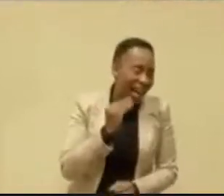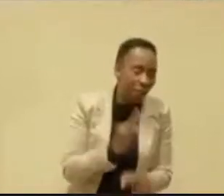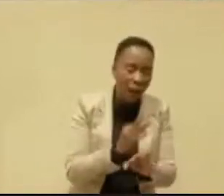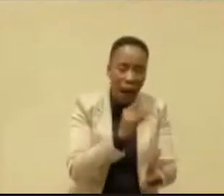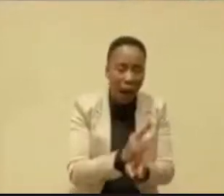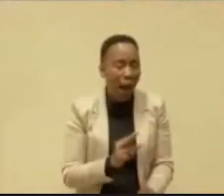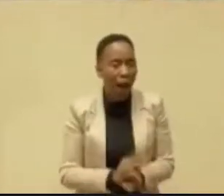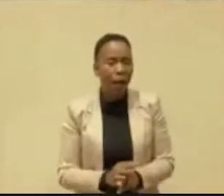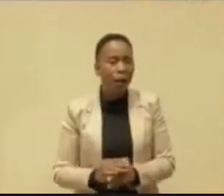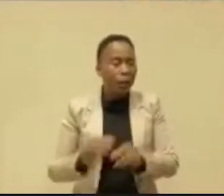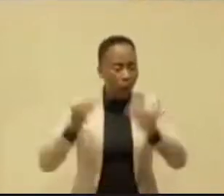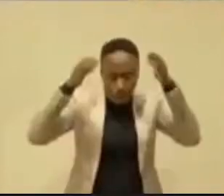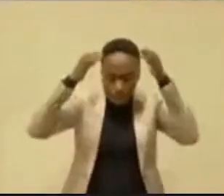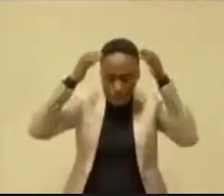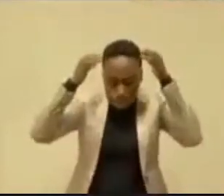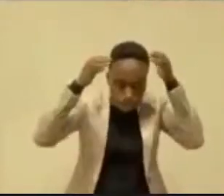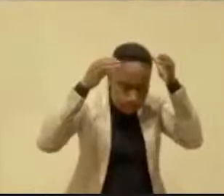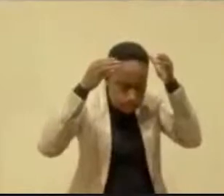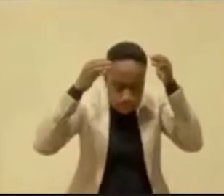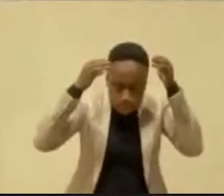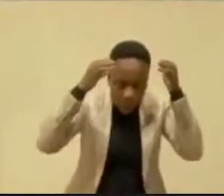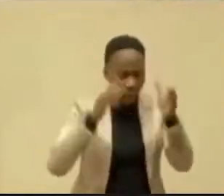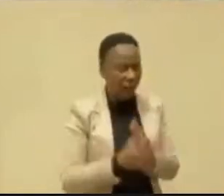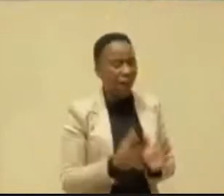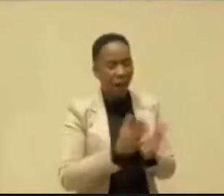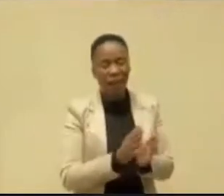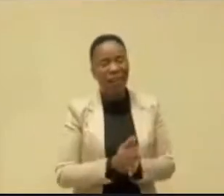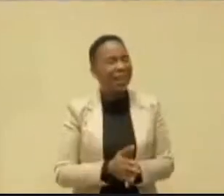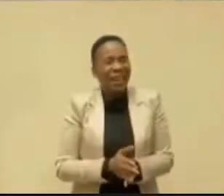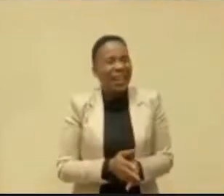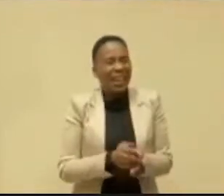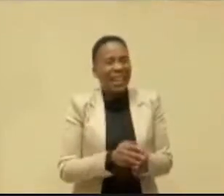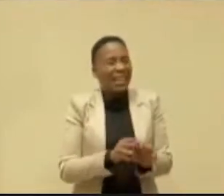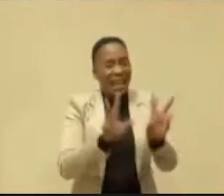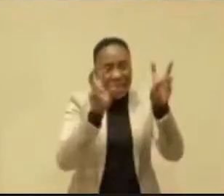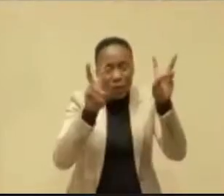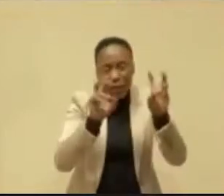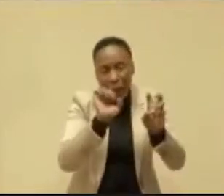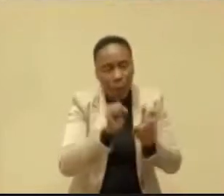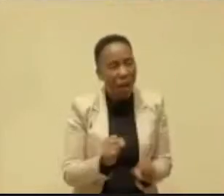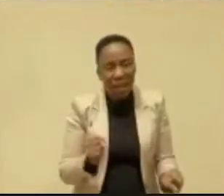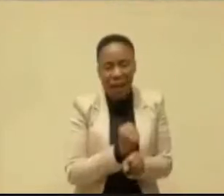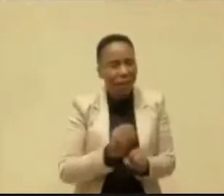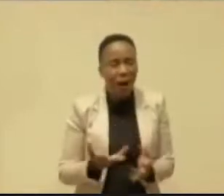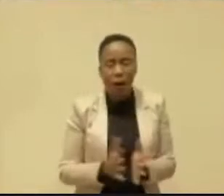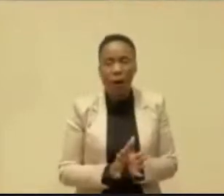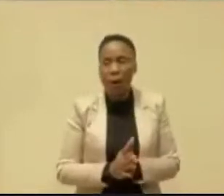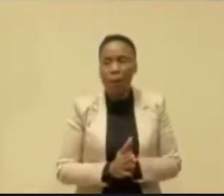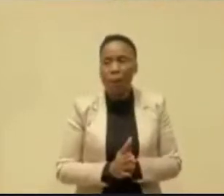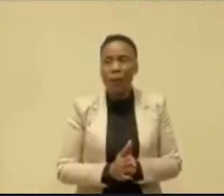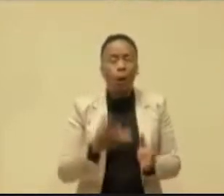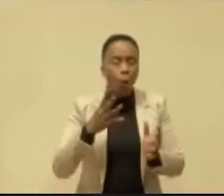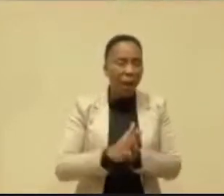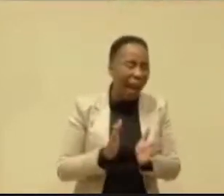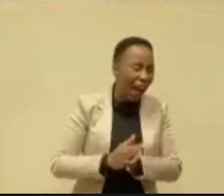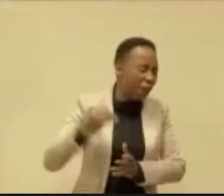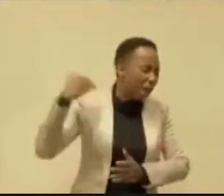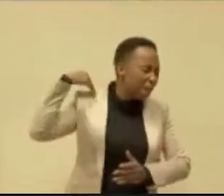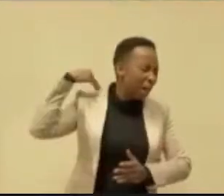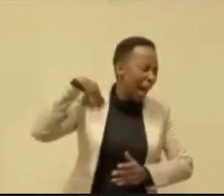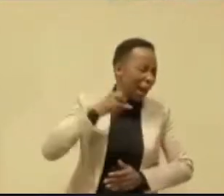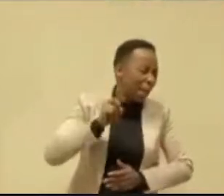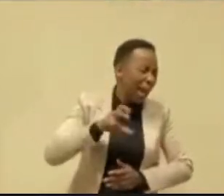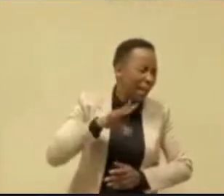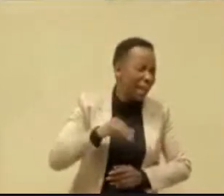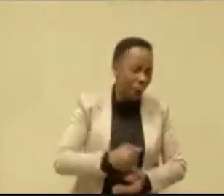hold if i can't the month what about is ditches up we have bad children we have operations but we